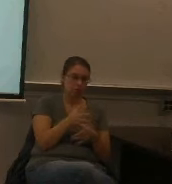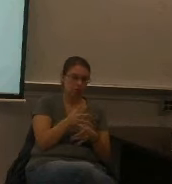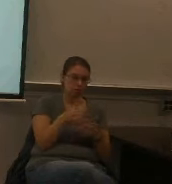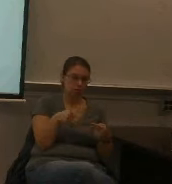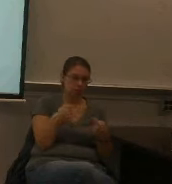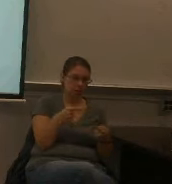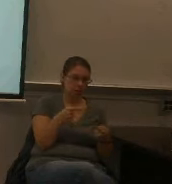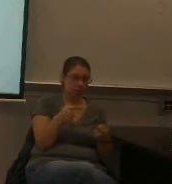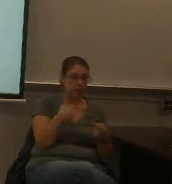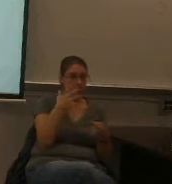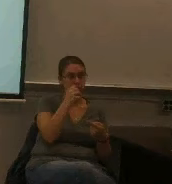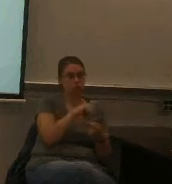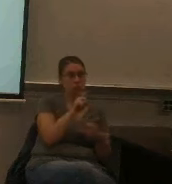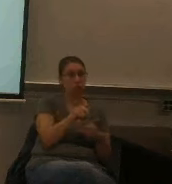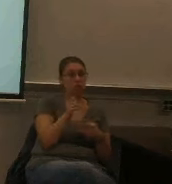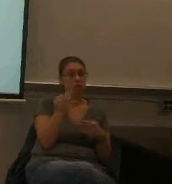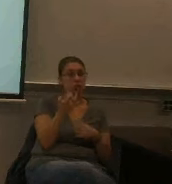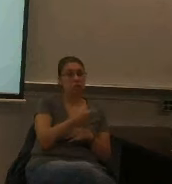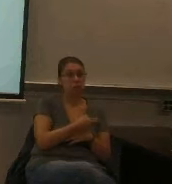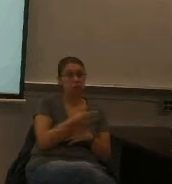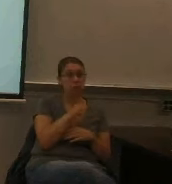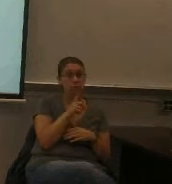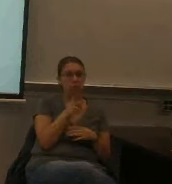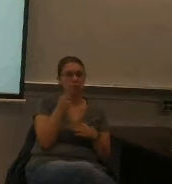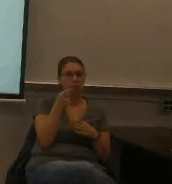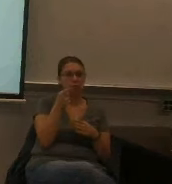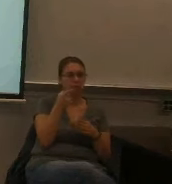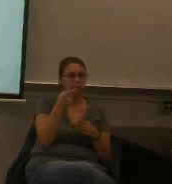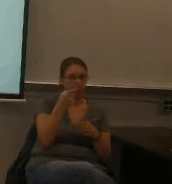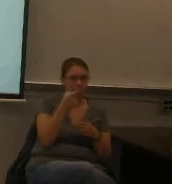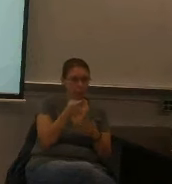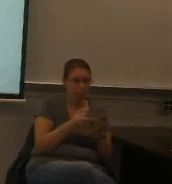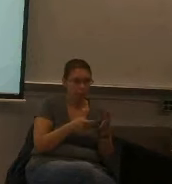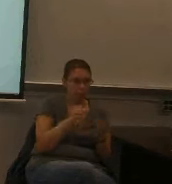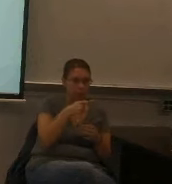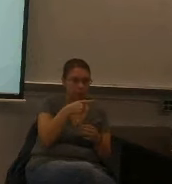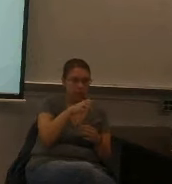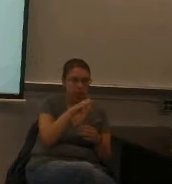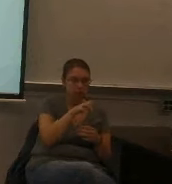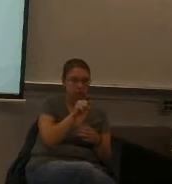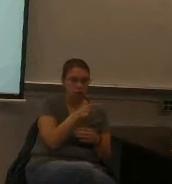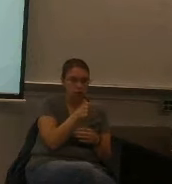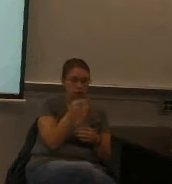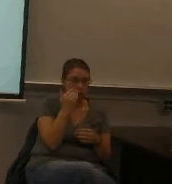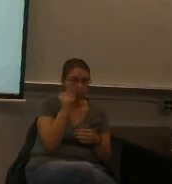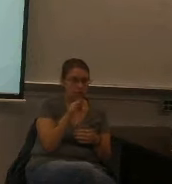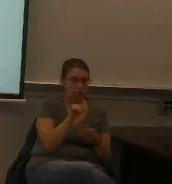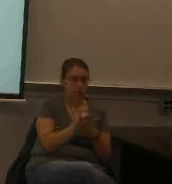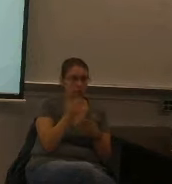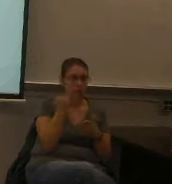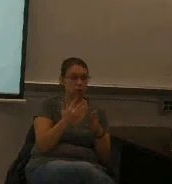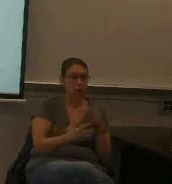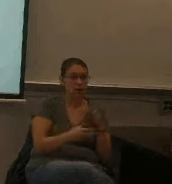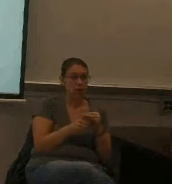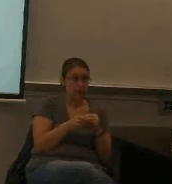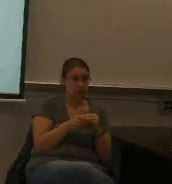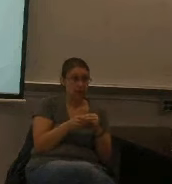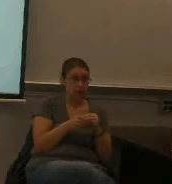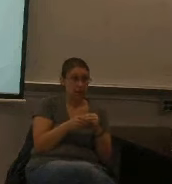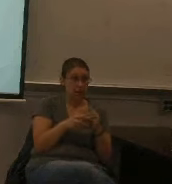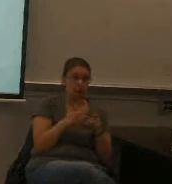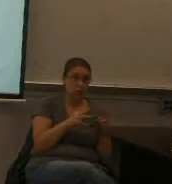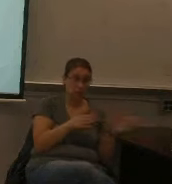trouble. So I guess the question of today would be, what species do you know of that were added intentionally